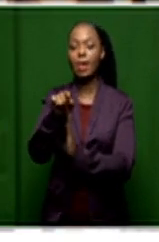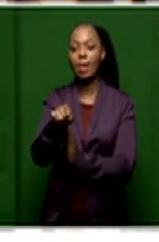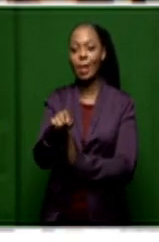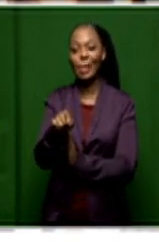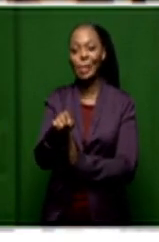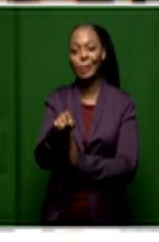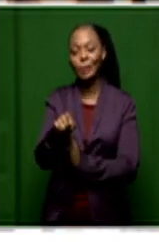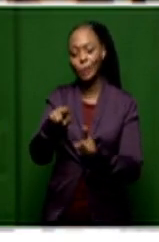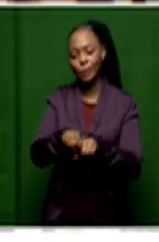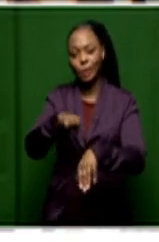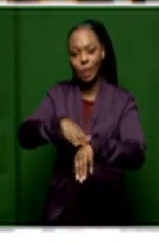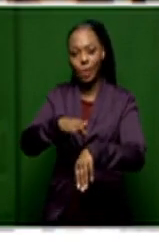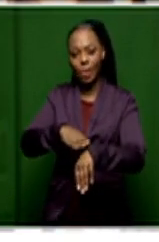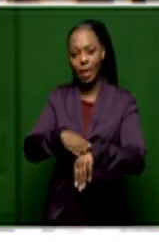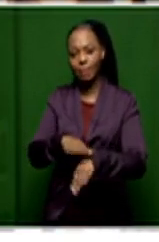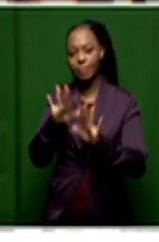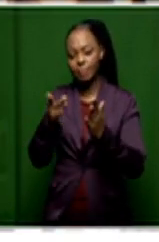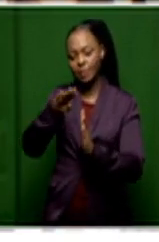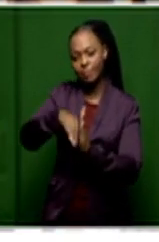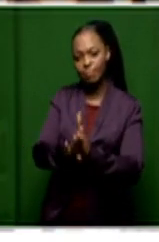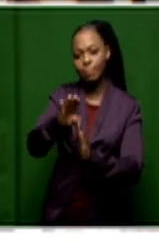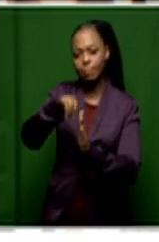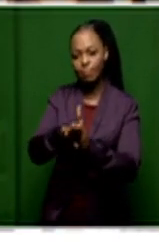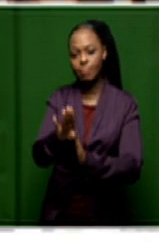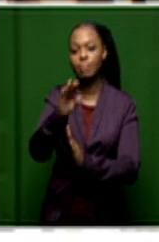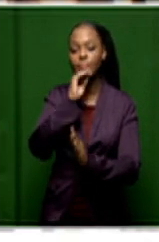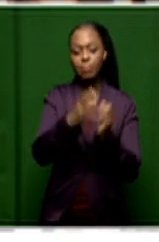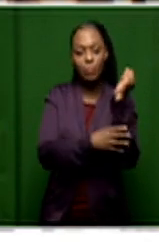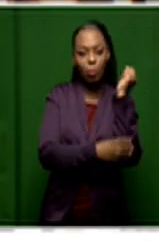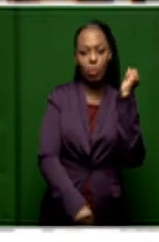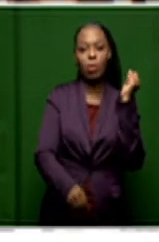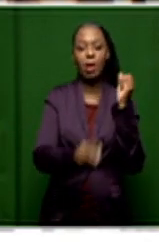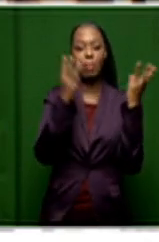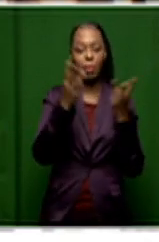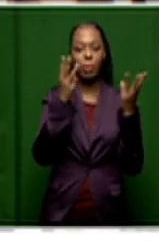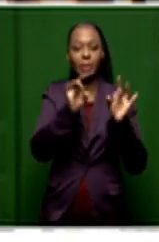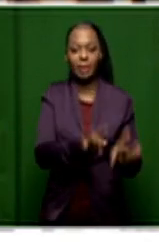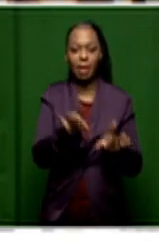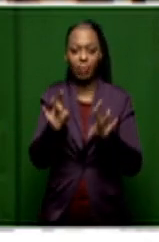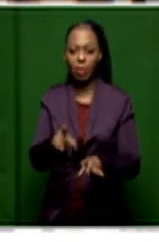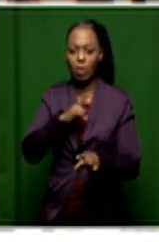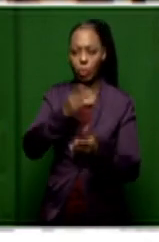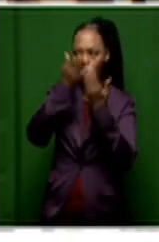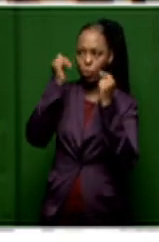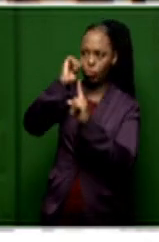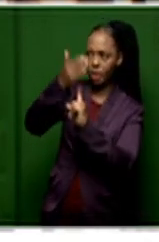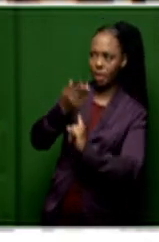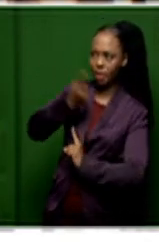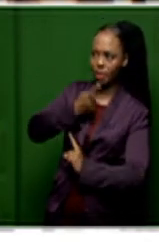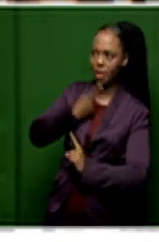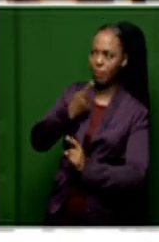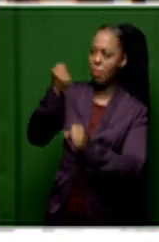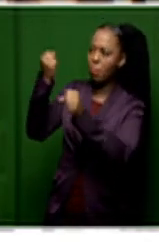a time of higher inflation, it's the poor that suffer most because they don't know how to protect themselves like the rich